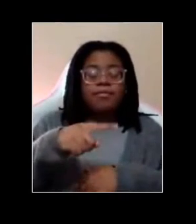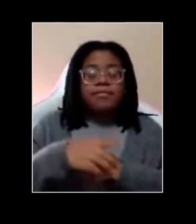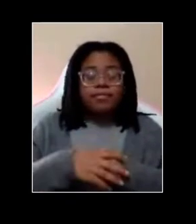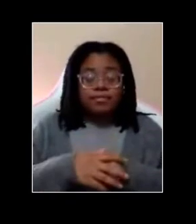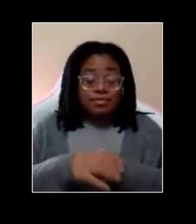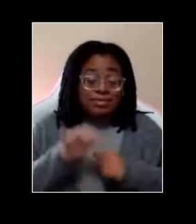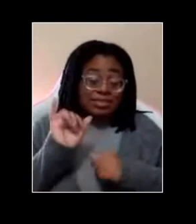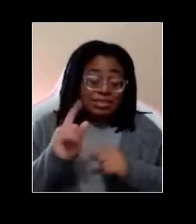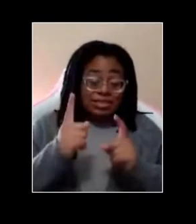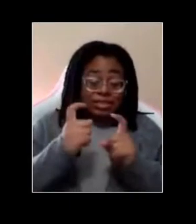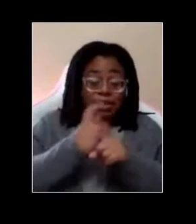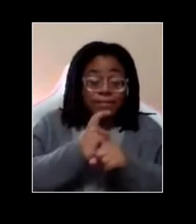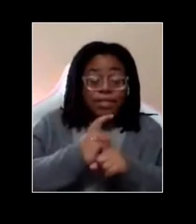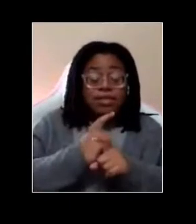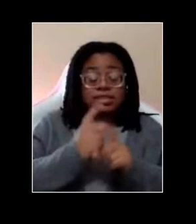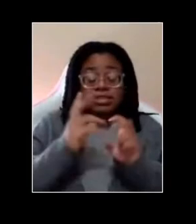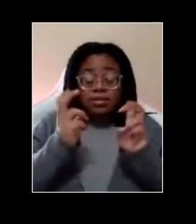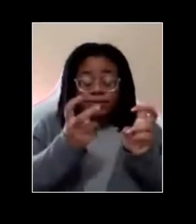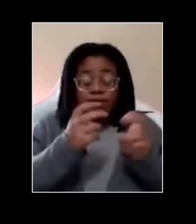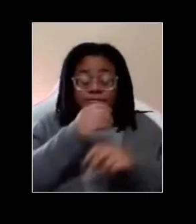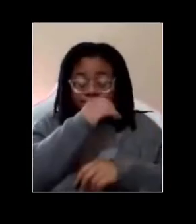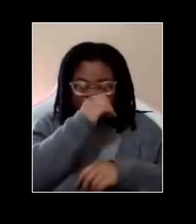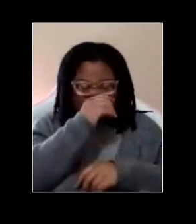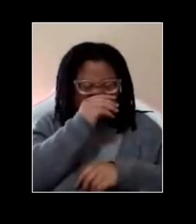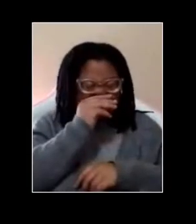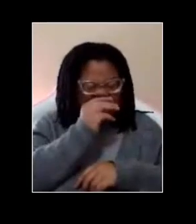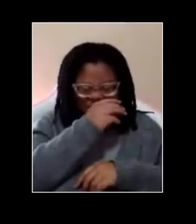of complex topic.